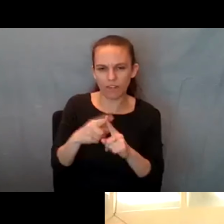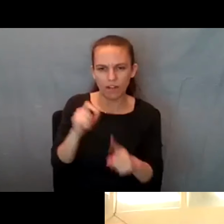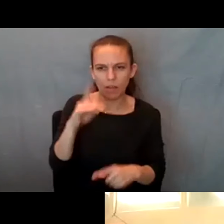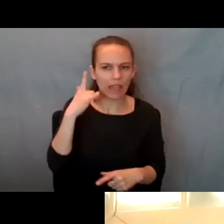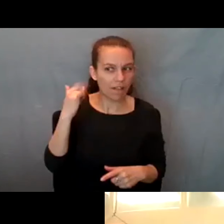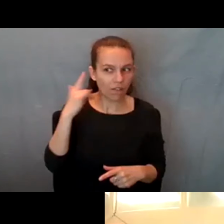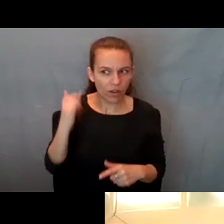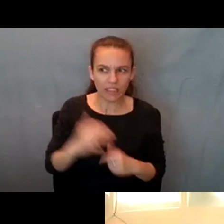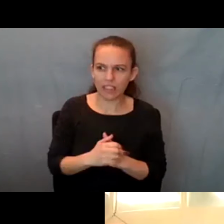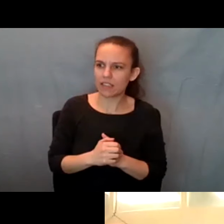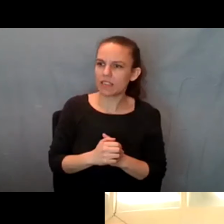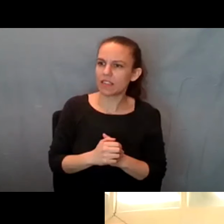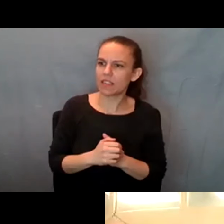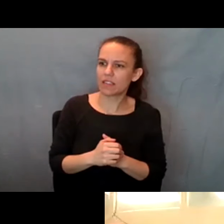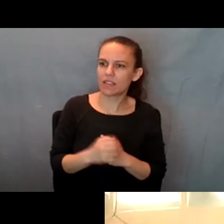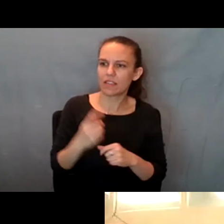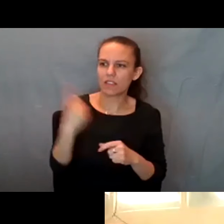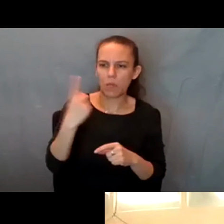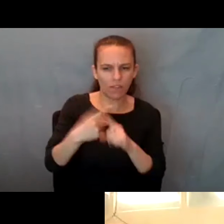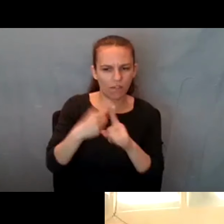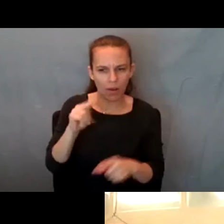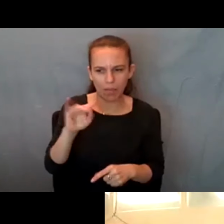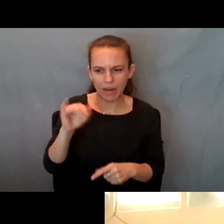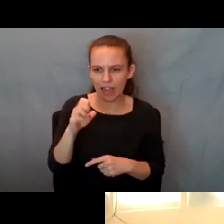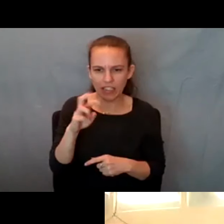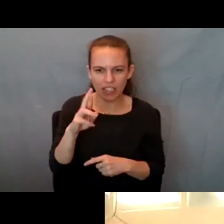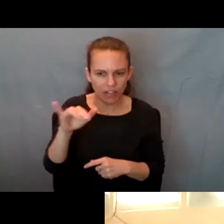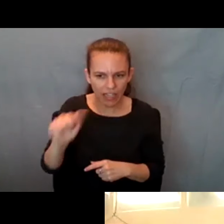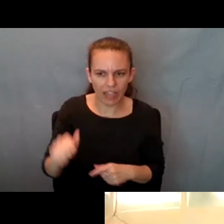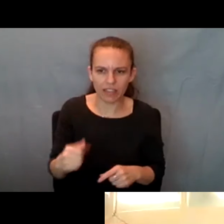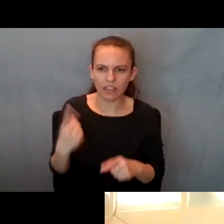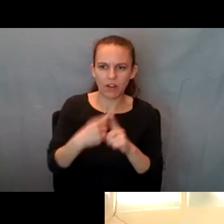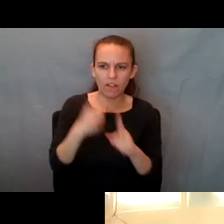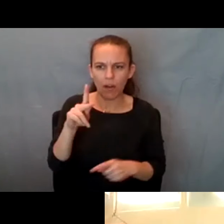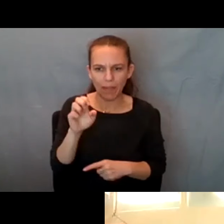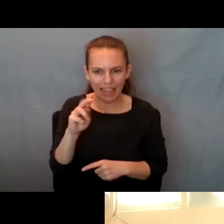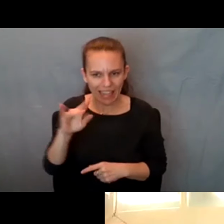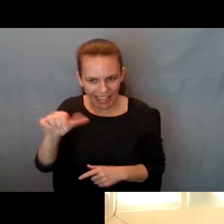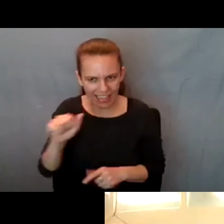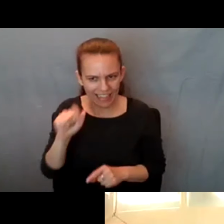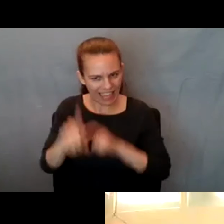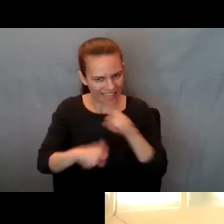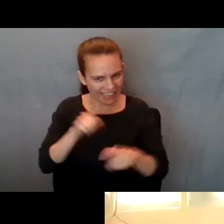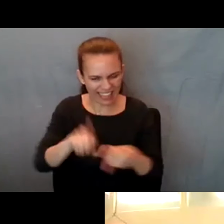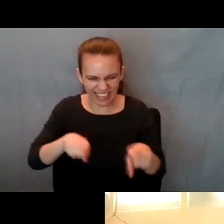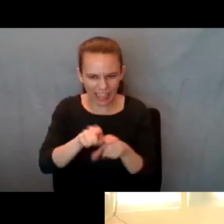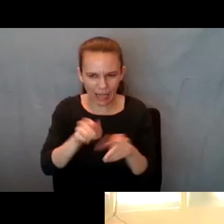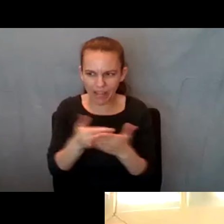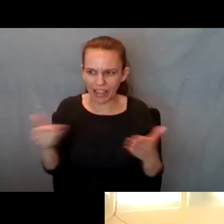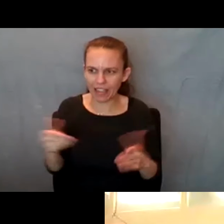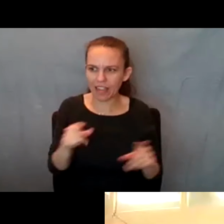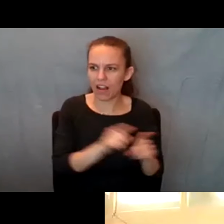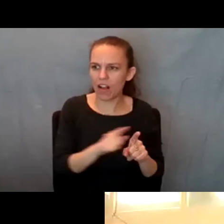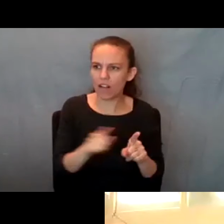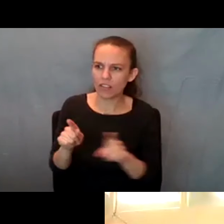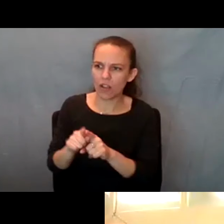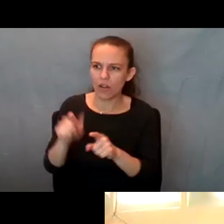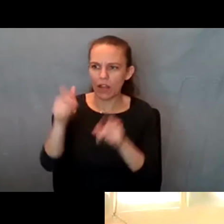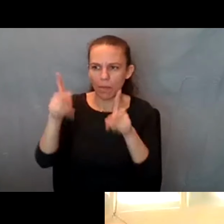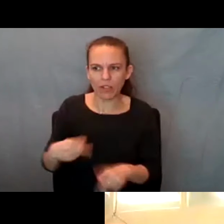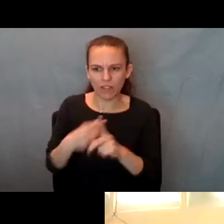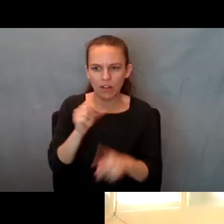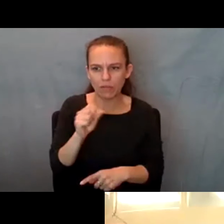Makpal Okoye from Nigeria, Howard Kunya from Kenya, and then Navrat Singham Janakan from Sri